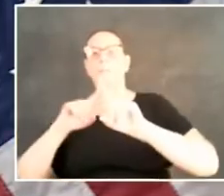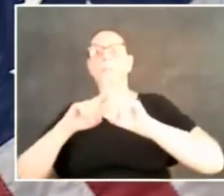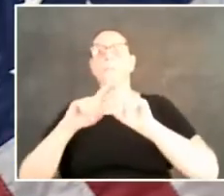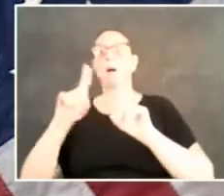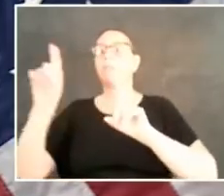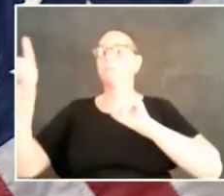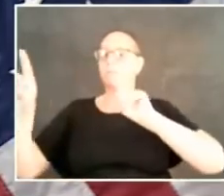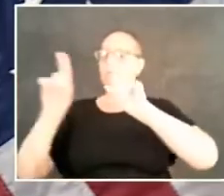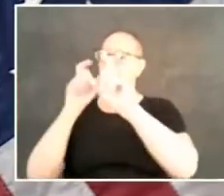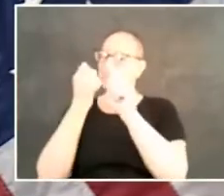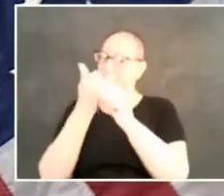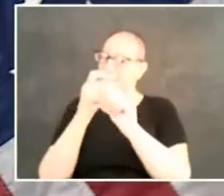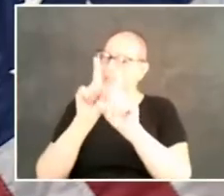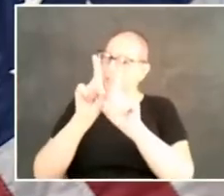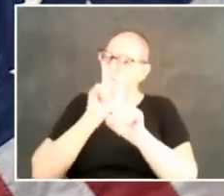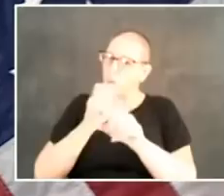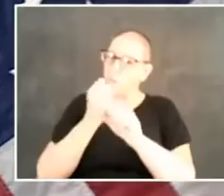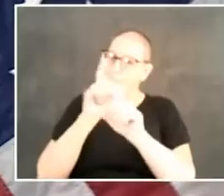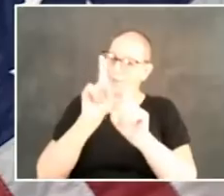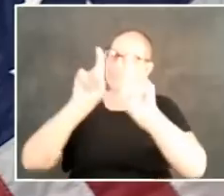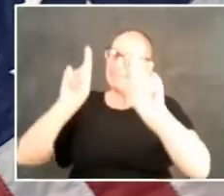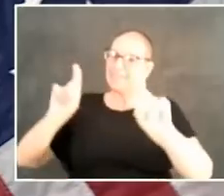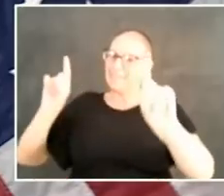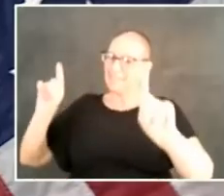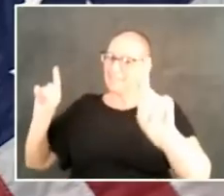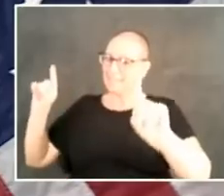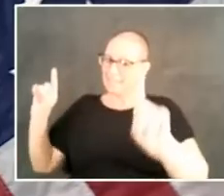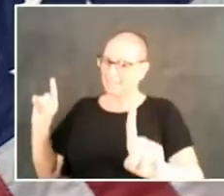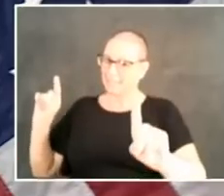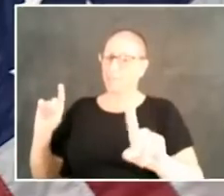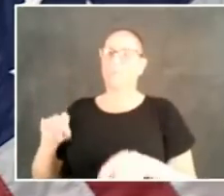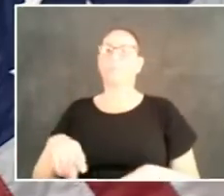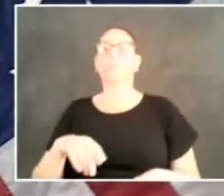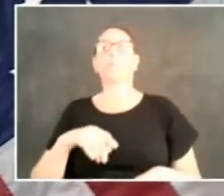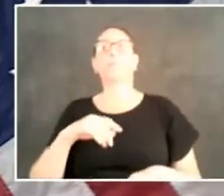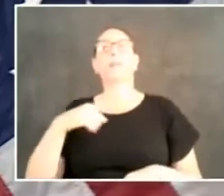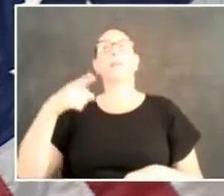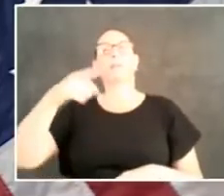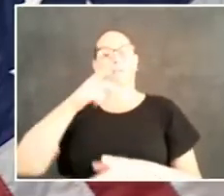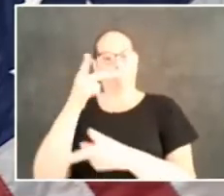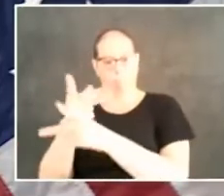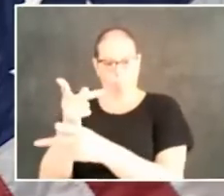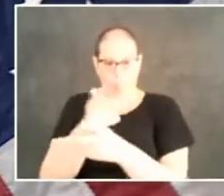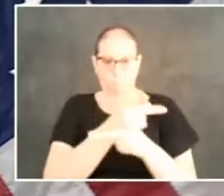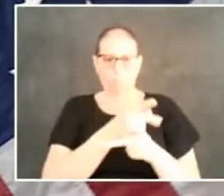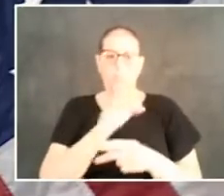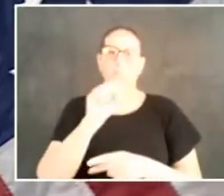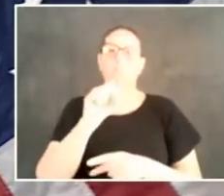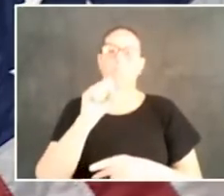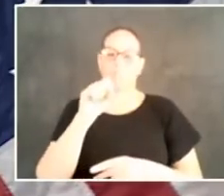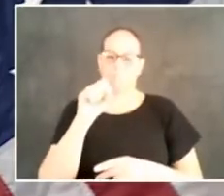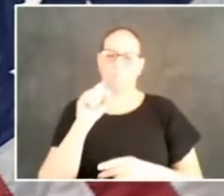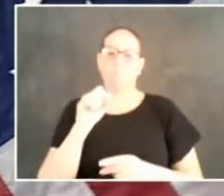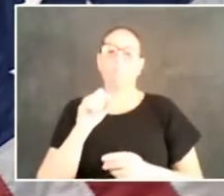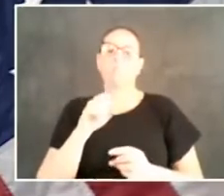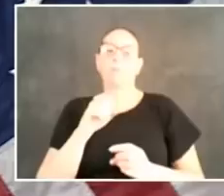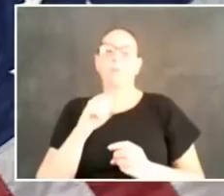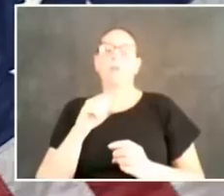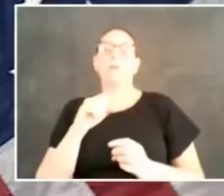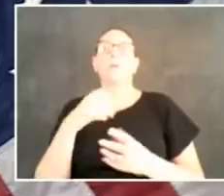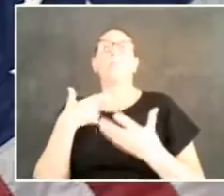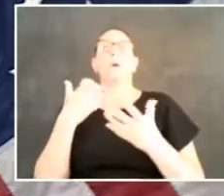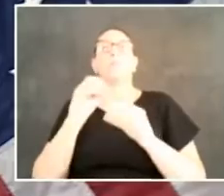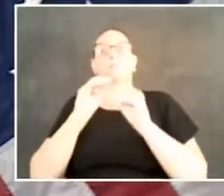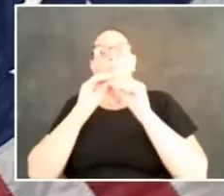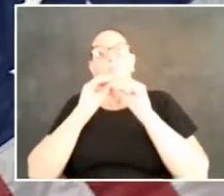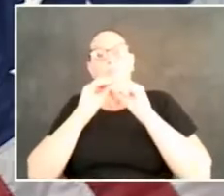taken to protect people during the testing process itself. But please spread the word, because this is the beginning of a much